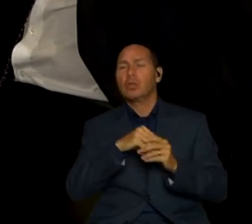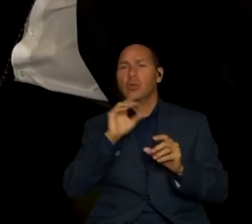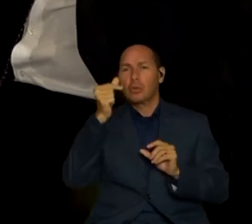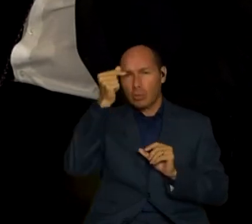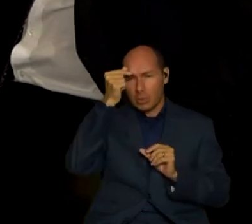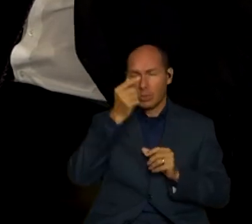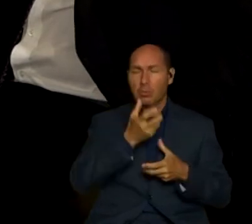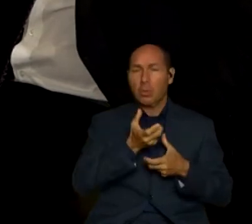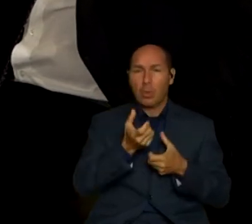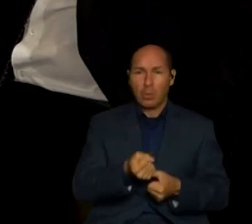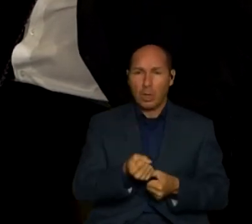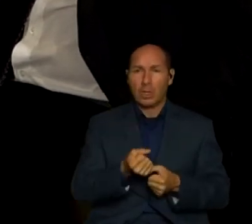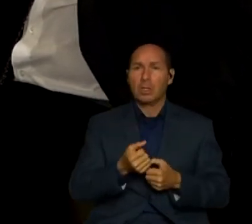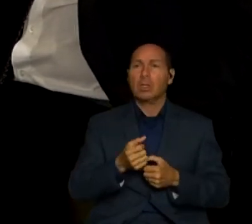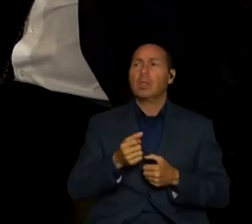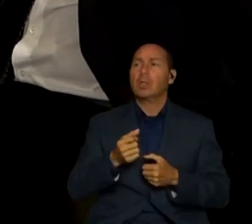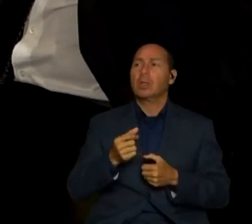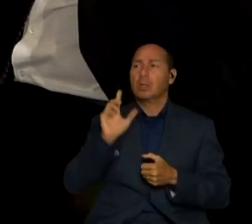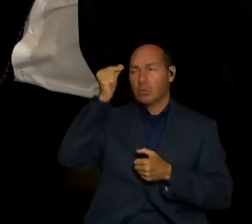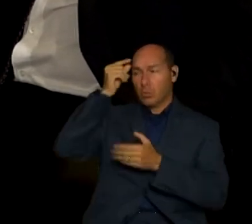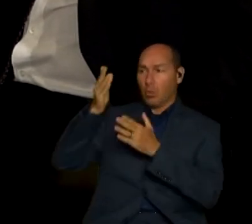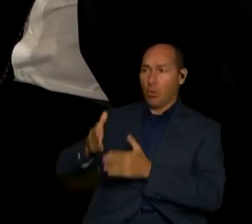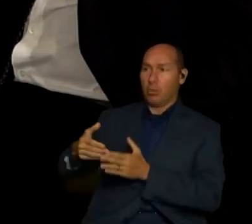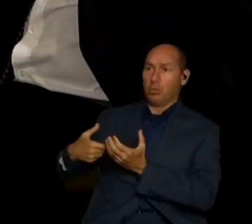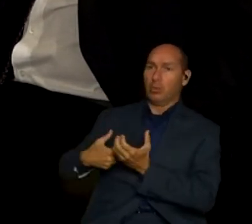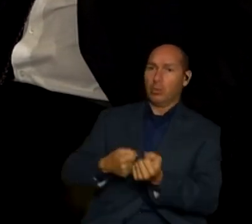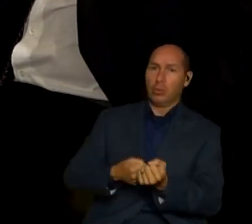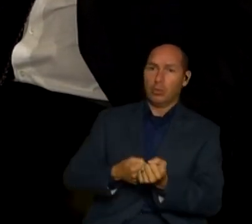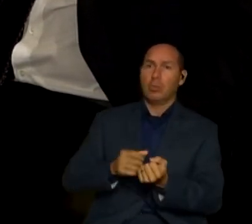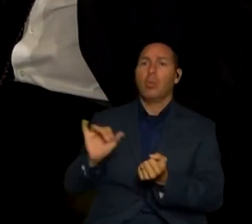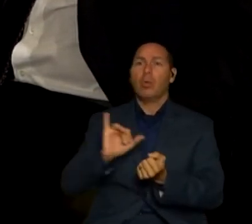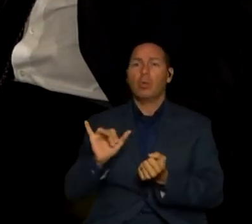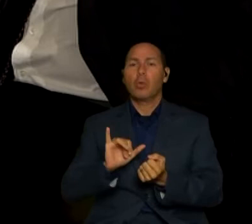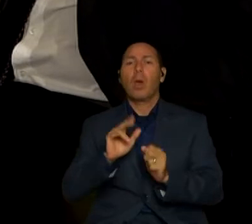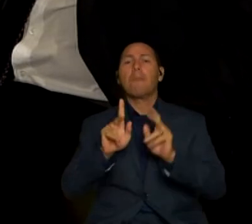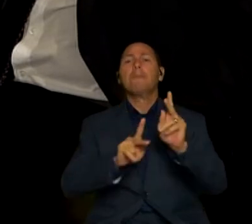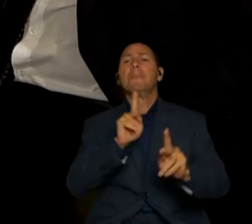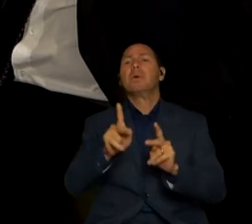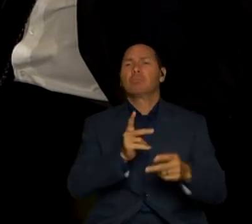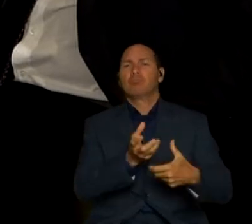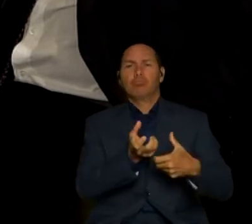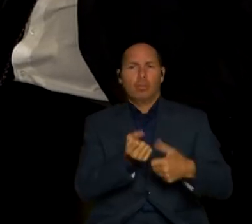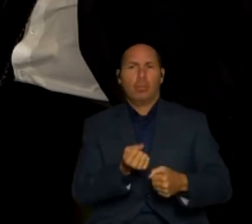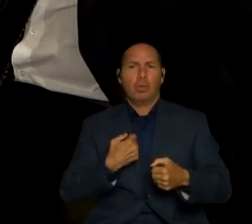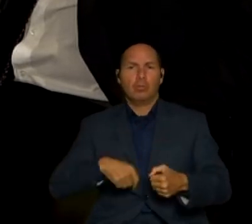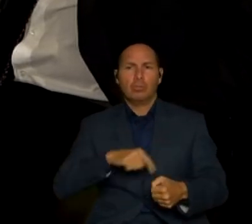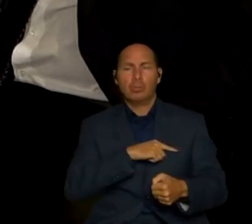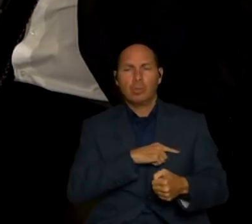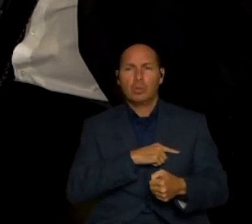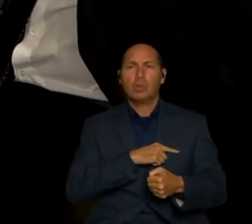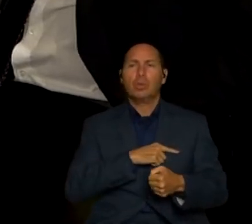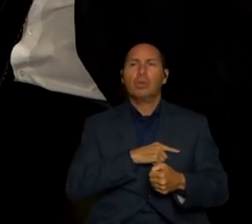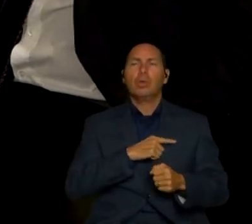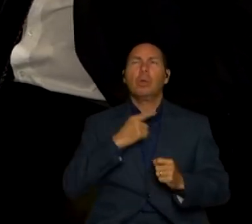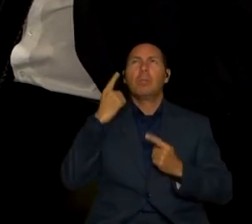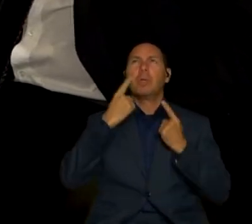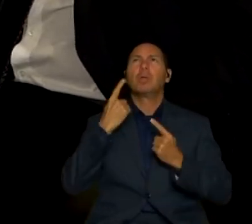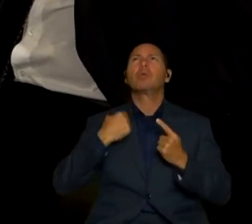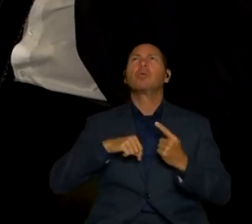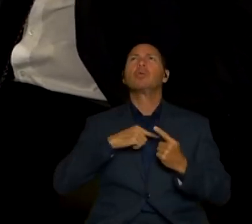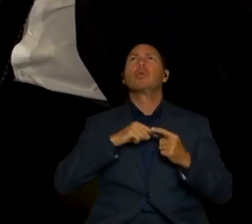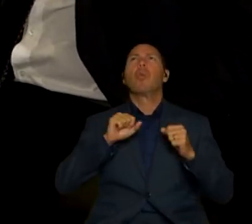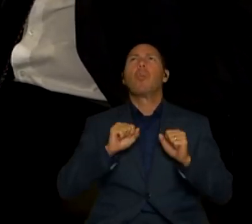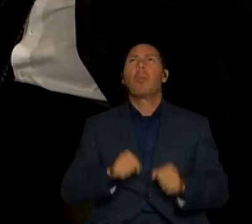trust from the governor, but also the trust from the people. And I think we have been able as a team to